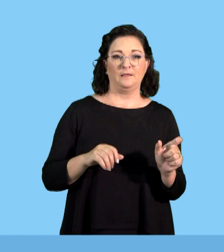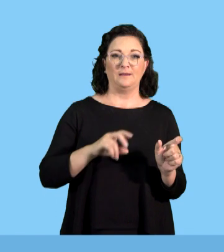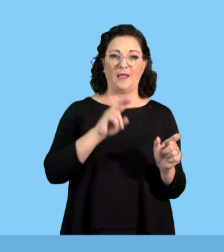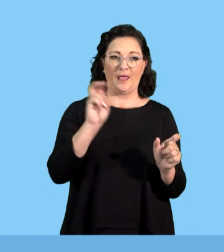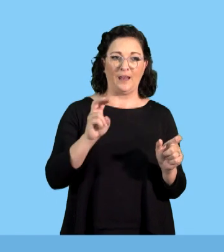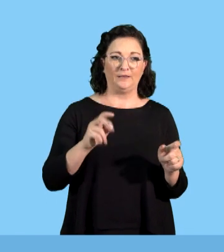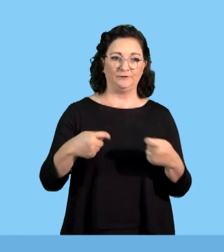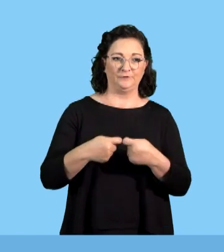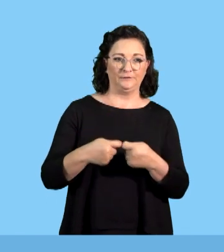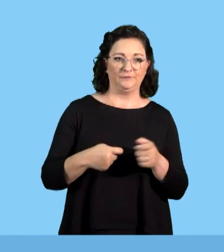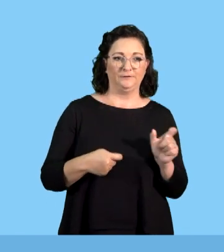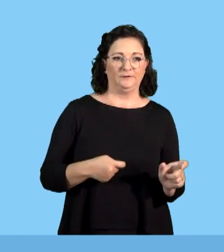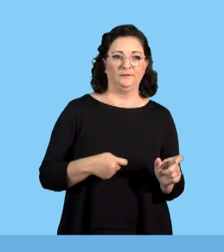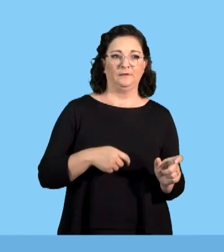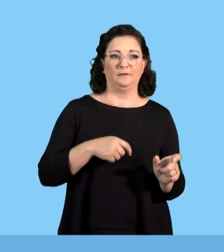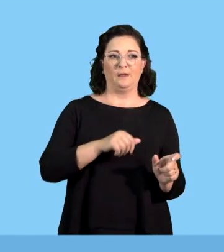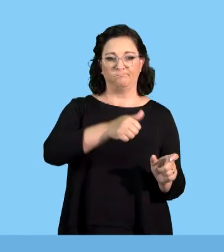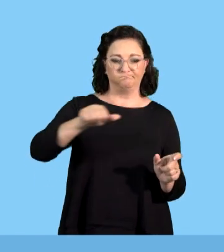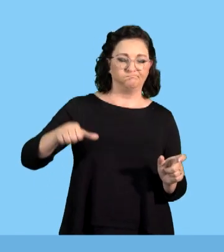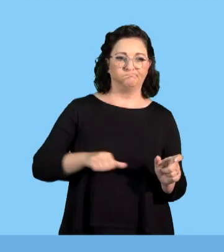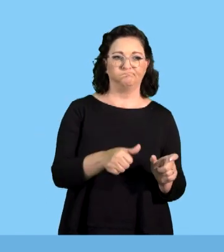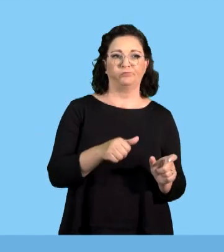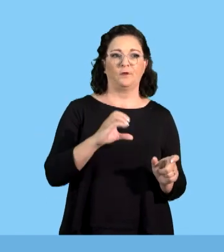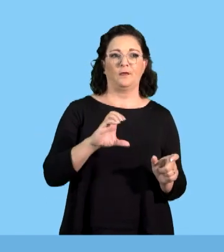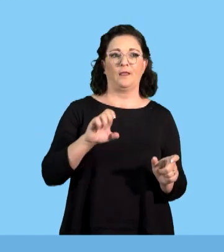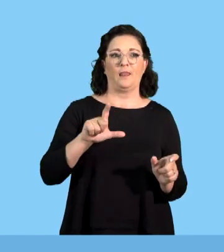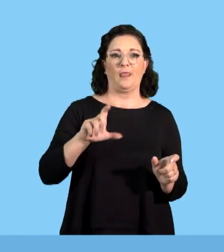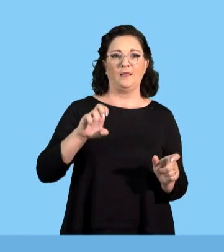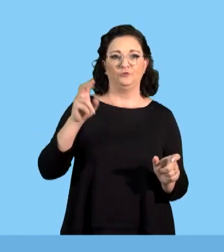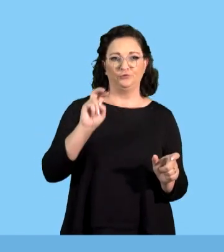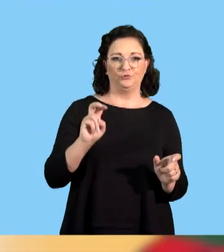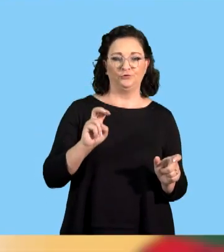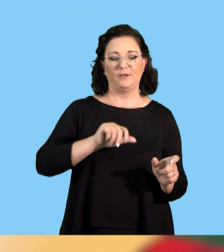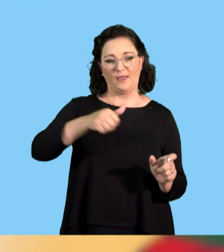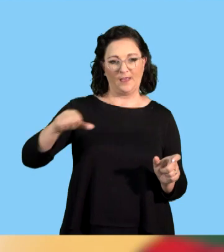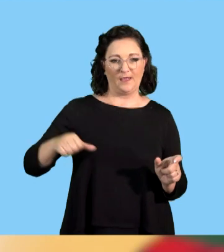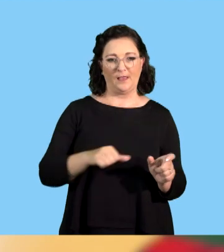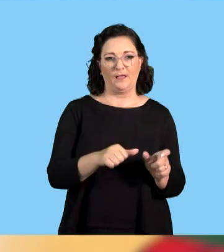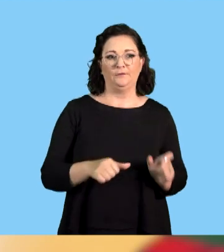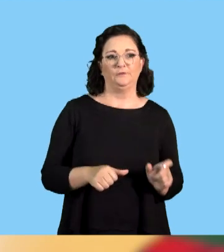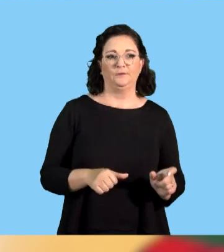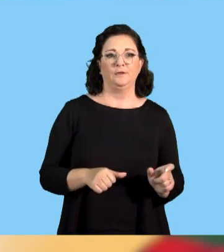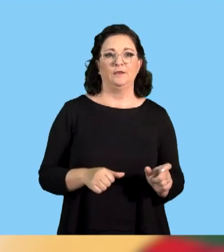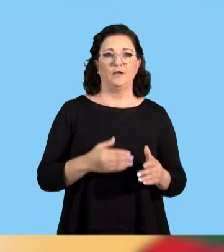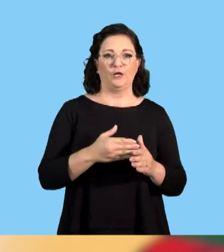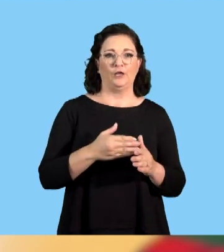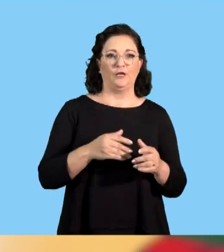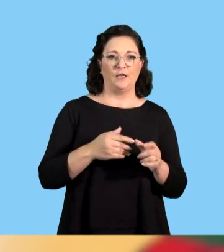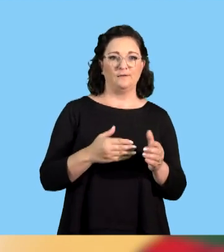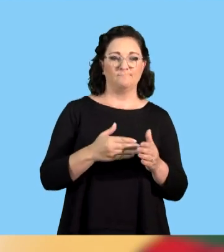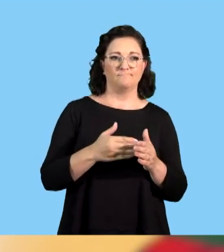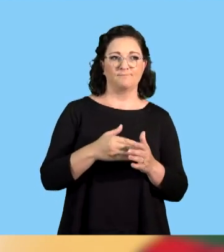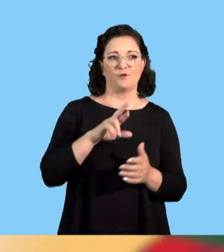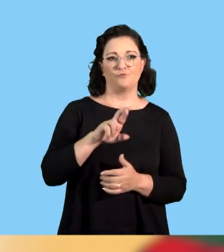an electric current, and then lastly, a resistor. So we're going to be making use of these words to better explain the entire lesson as you go along.